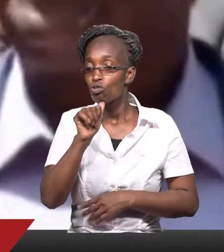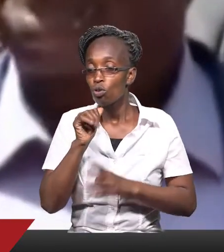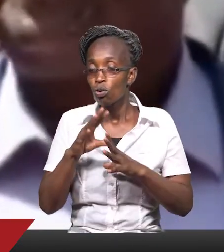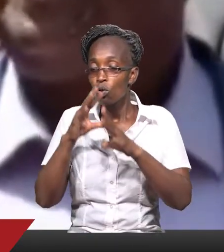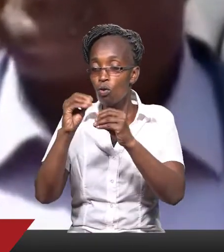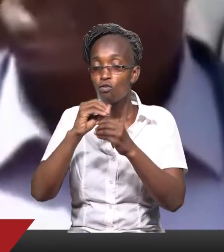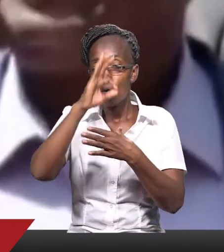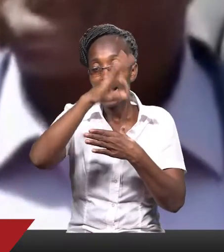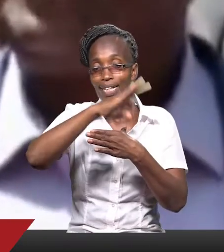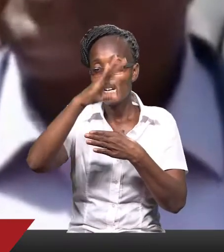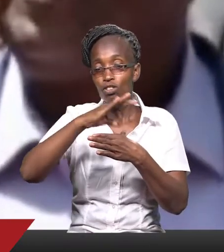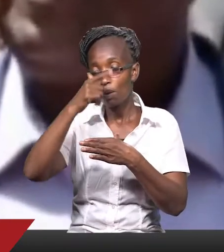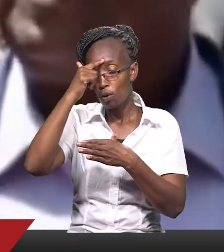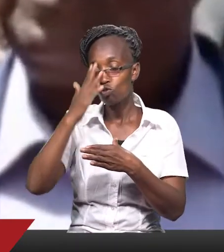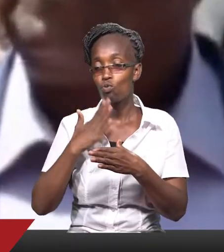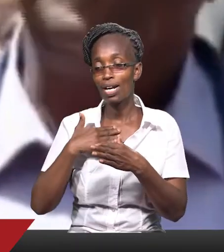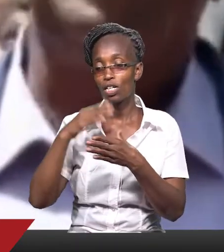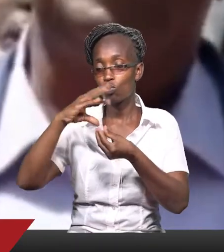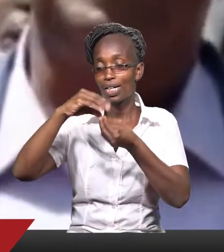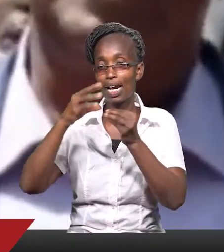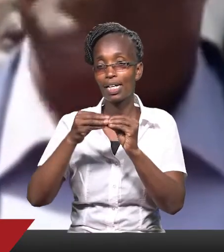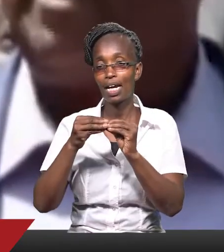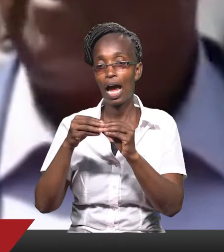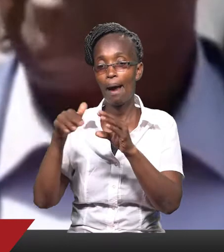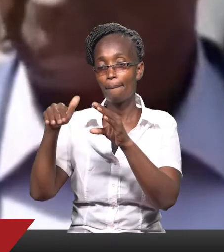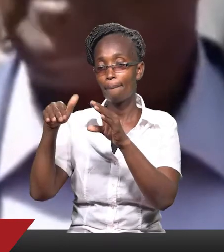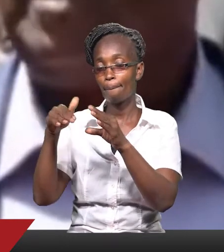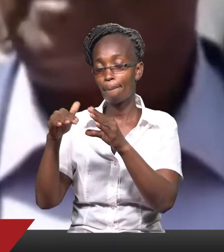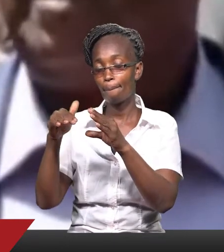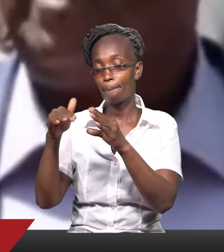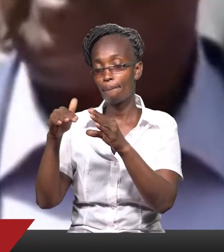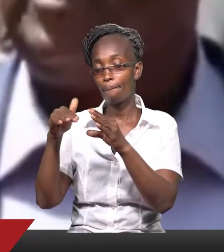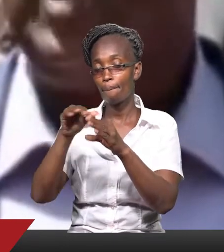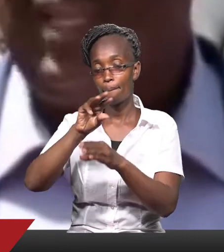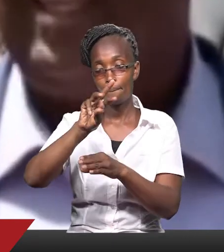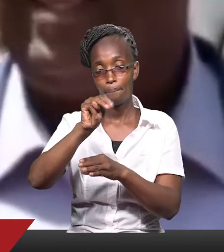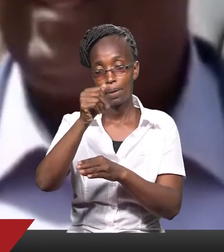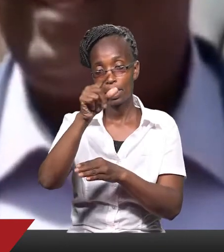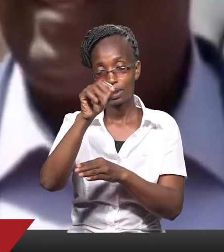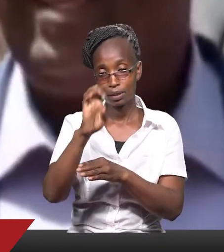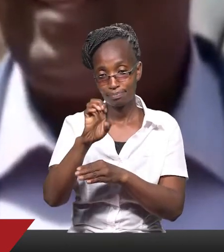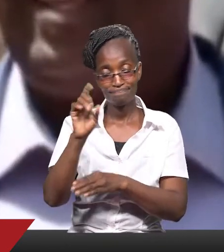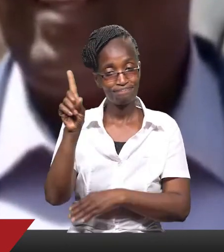go to an election because we want to create a runoff. Surely,